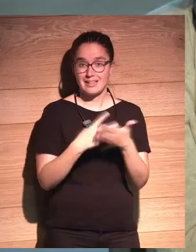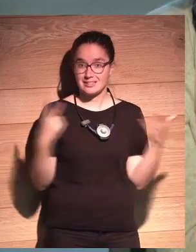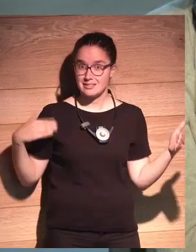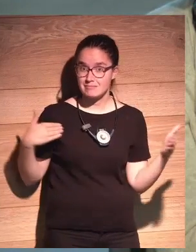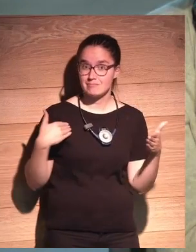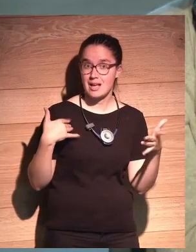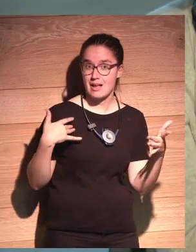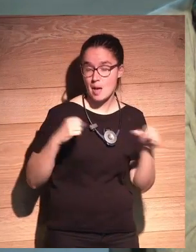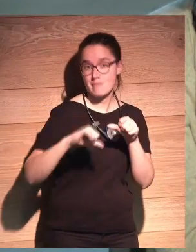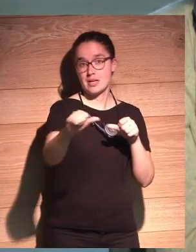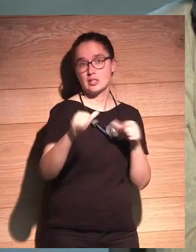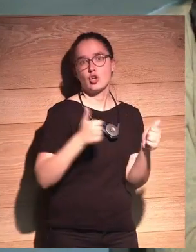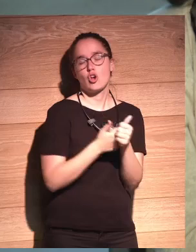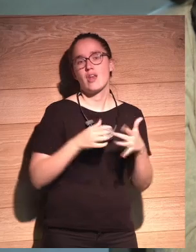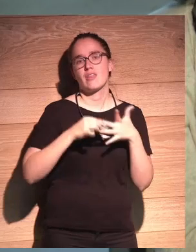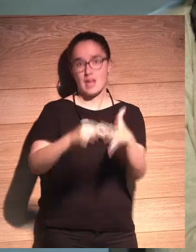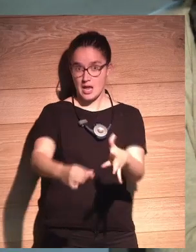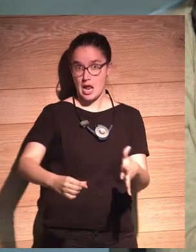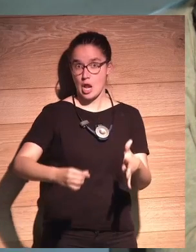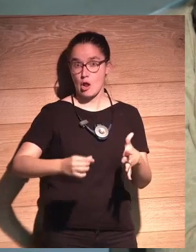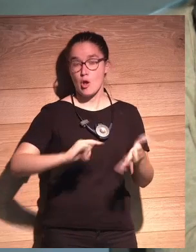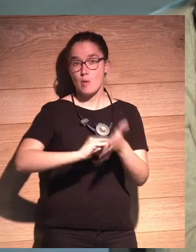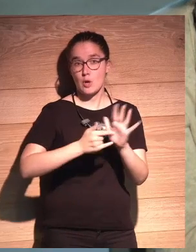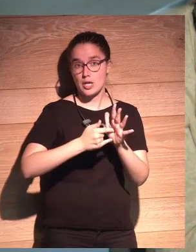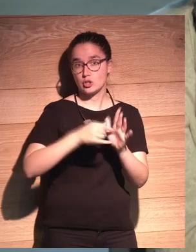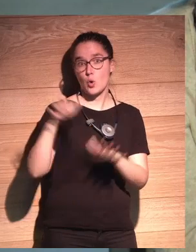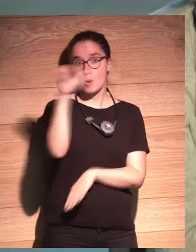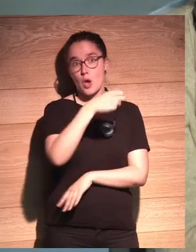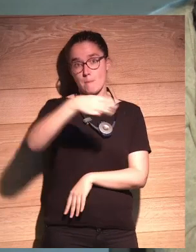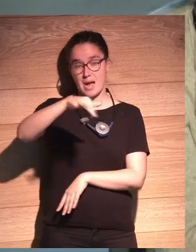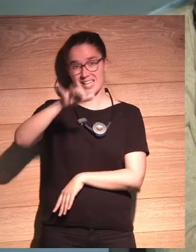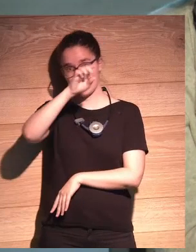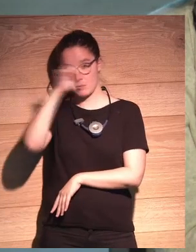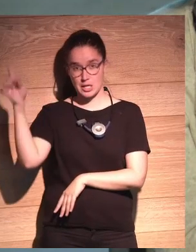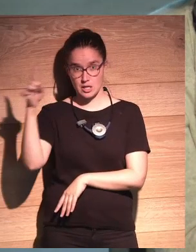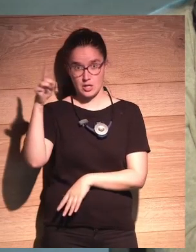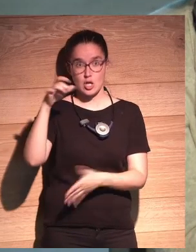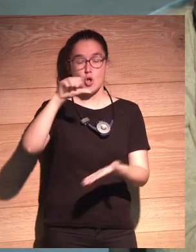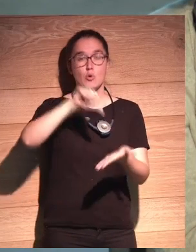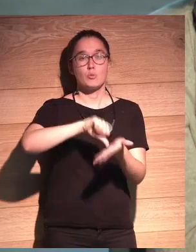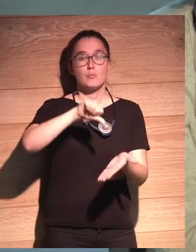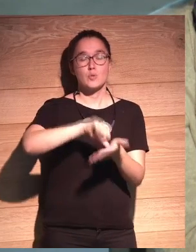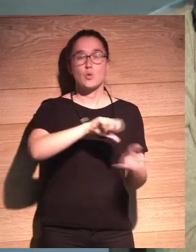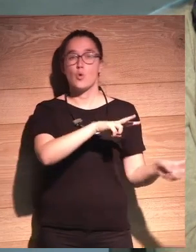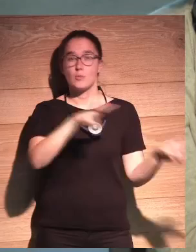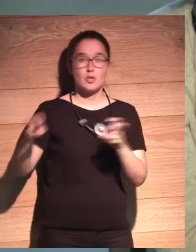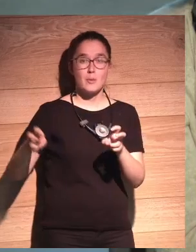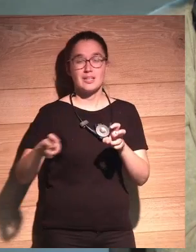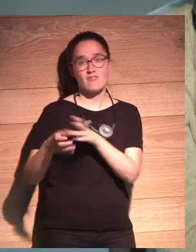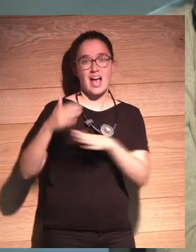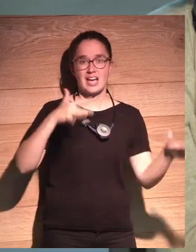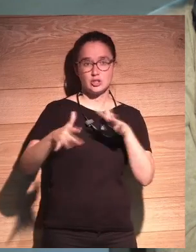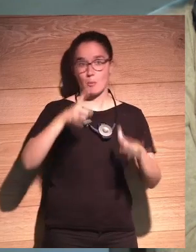the public space. Since 2017, he has been co-leading the European project Mares de Madrid in